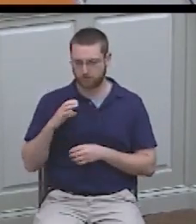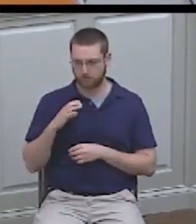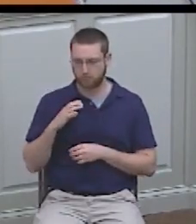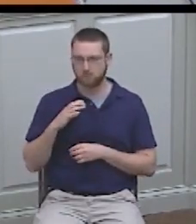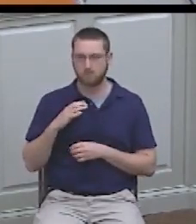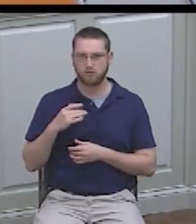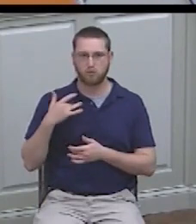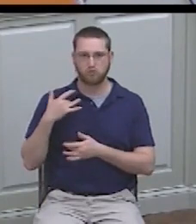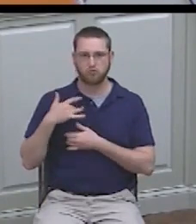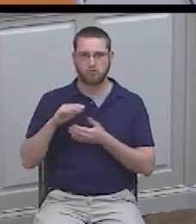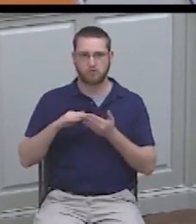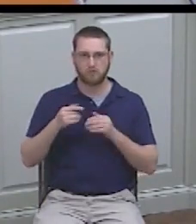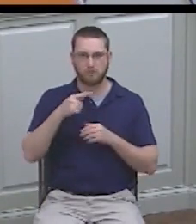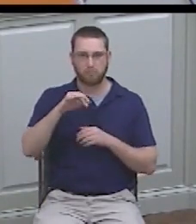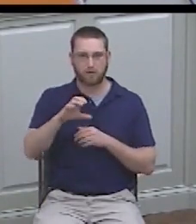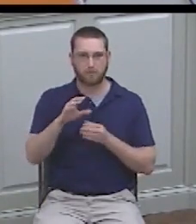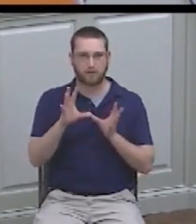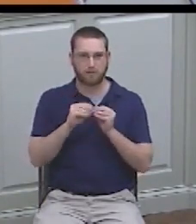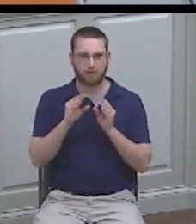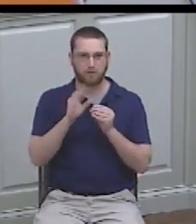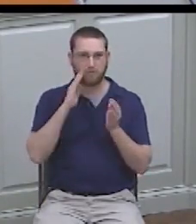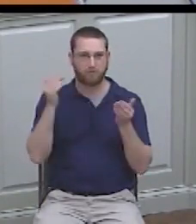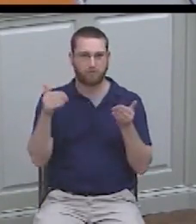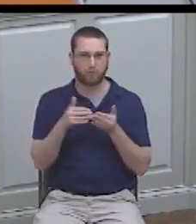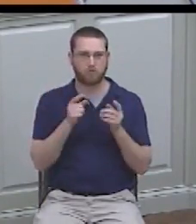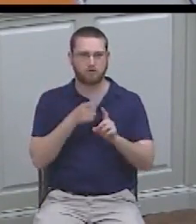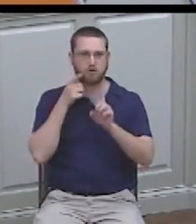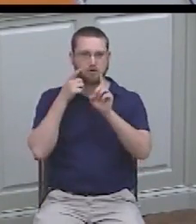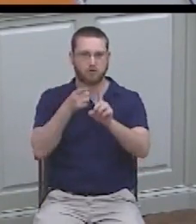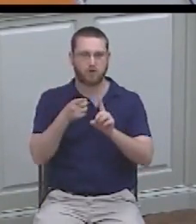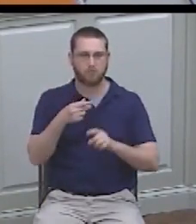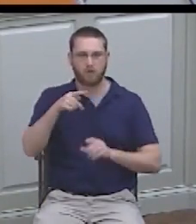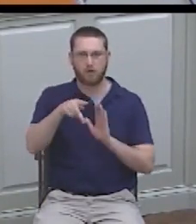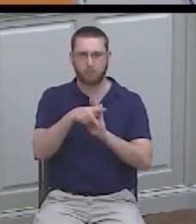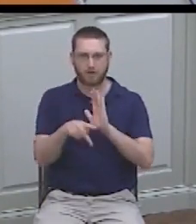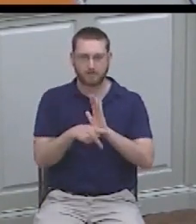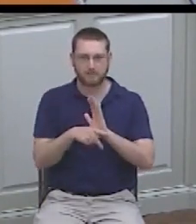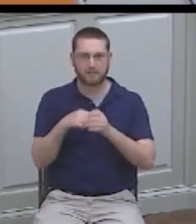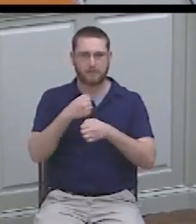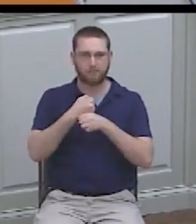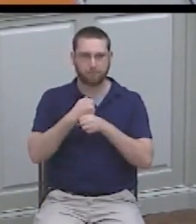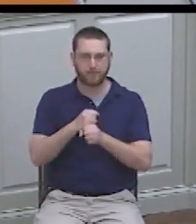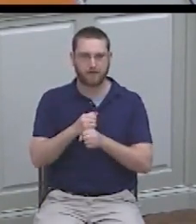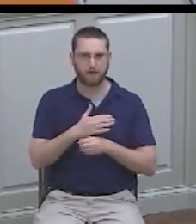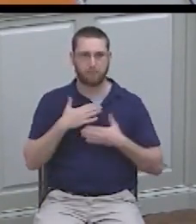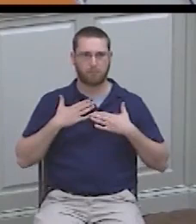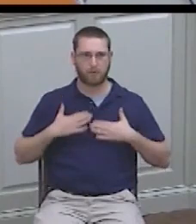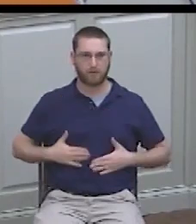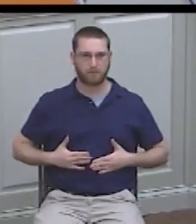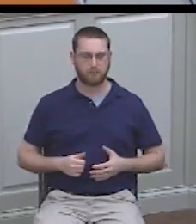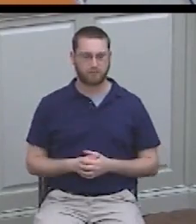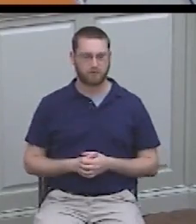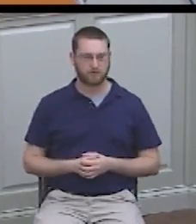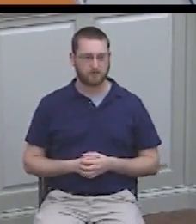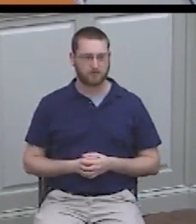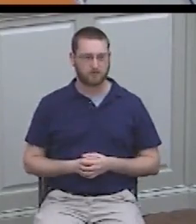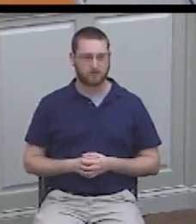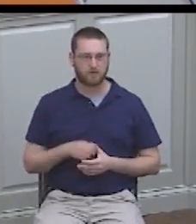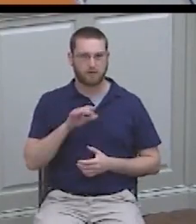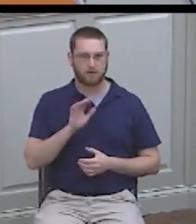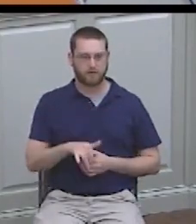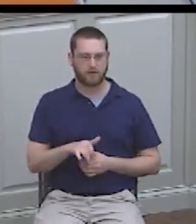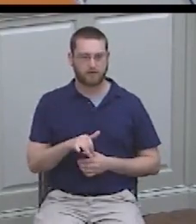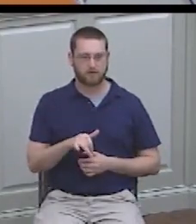public meeting. Focus on the objective of being a policy-making body. And that's the